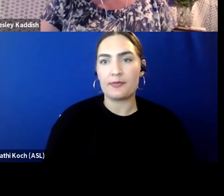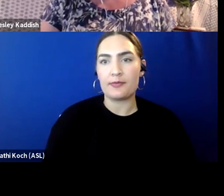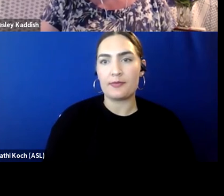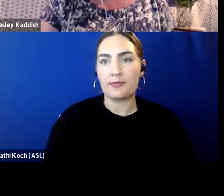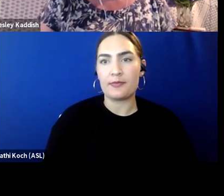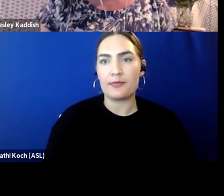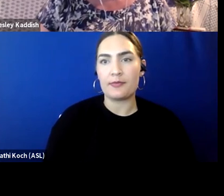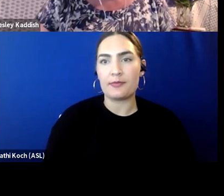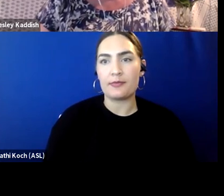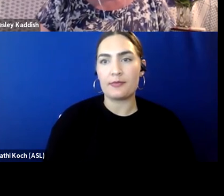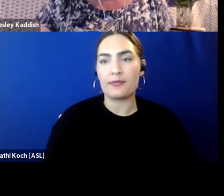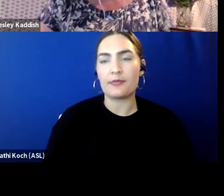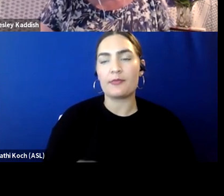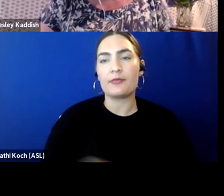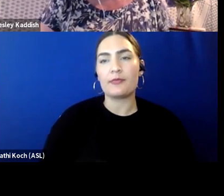So just